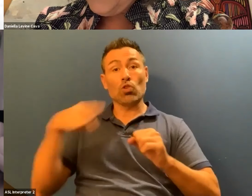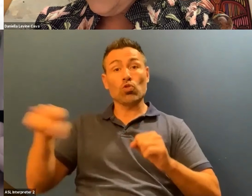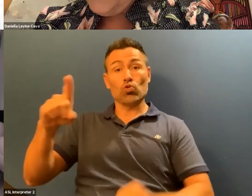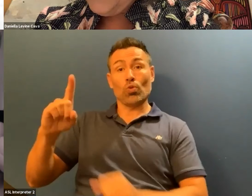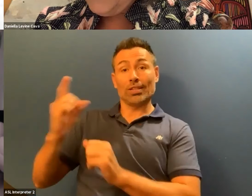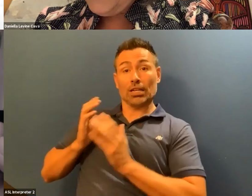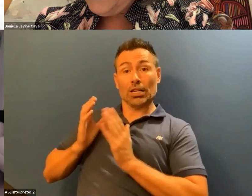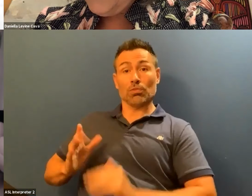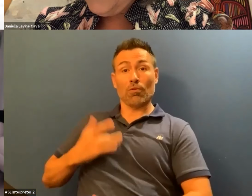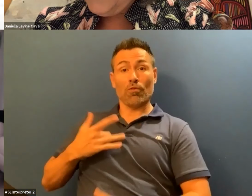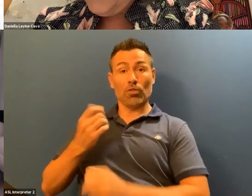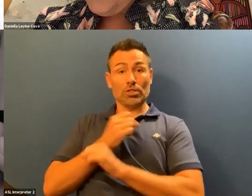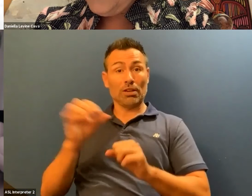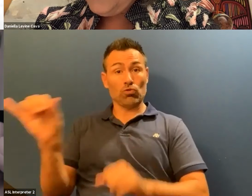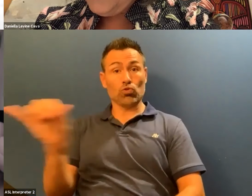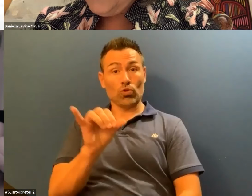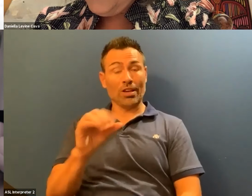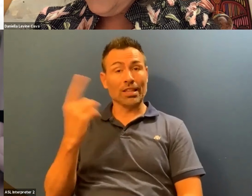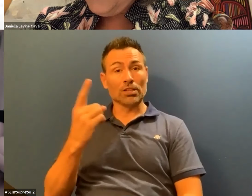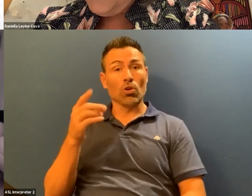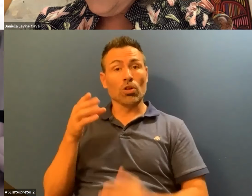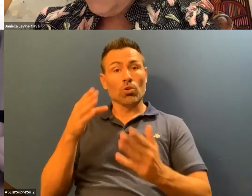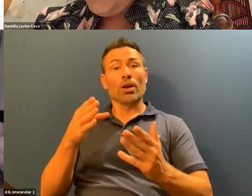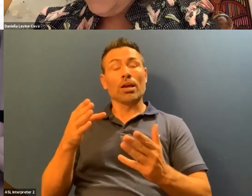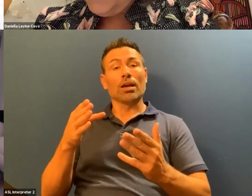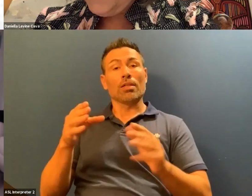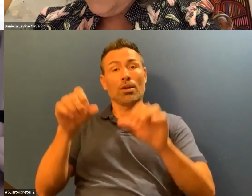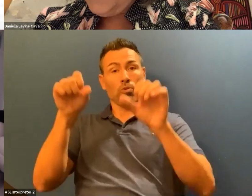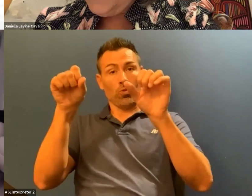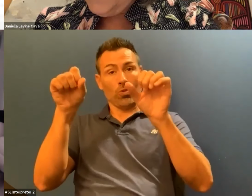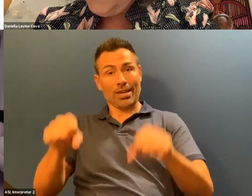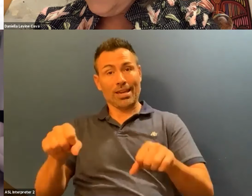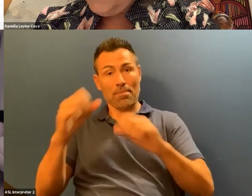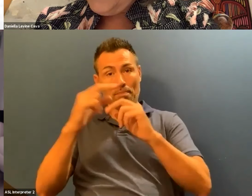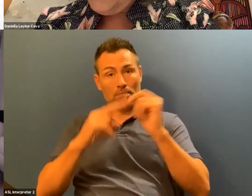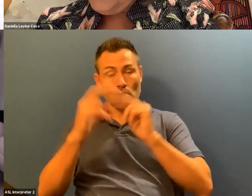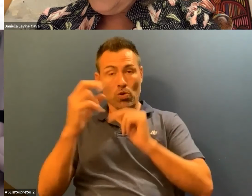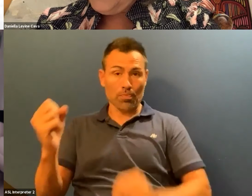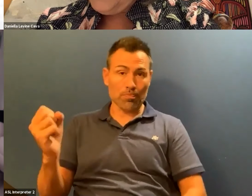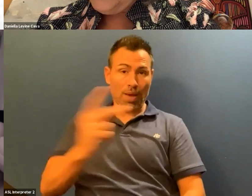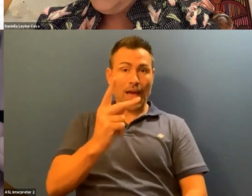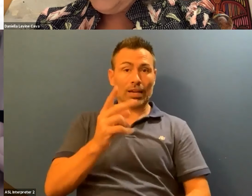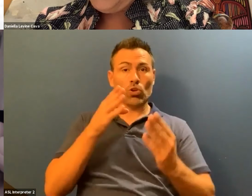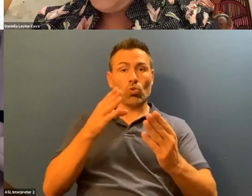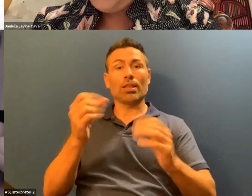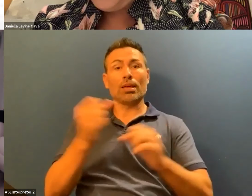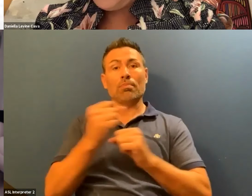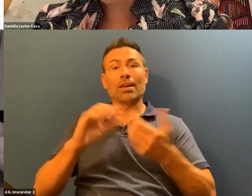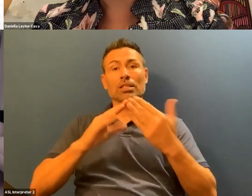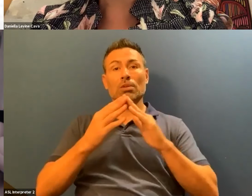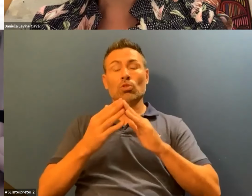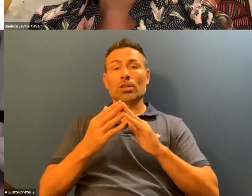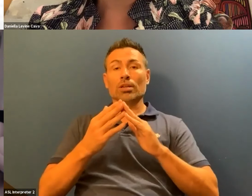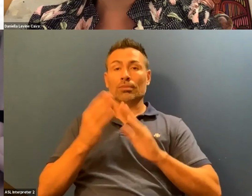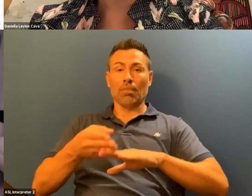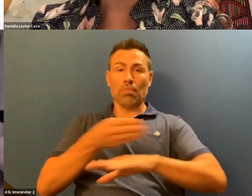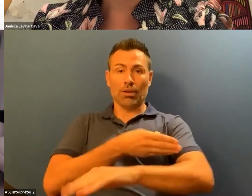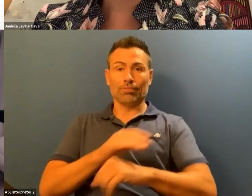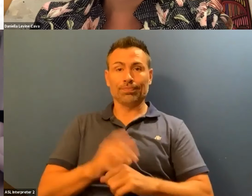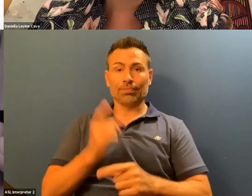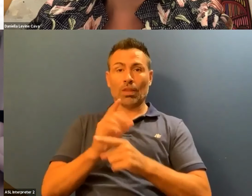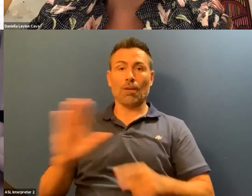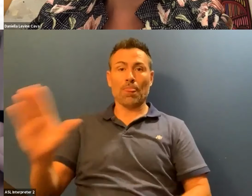we're going to be able to build back in a way that makes our community a lot better. As your mayor, I